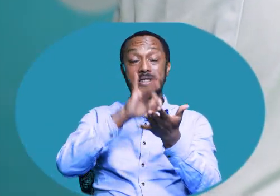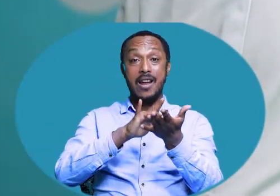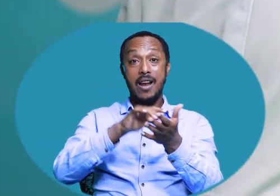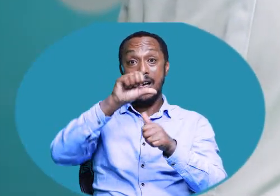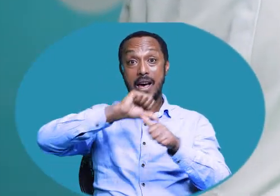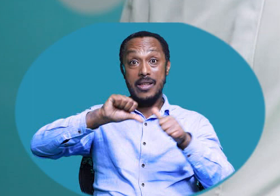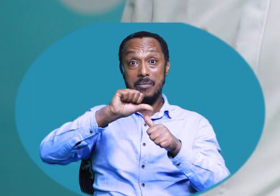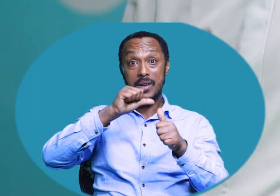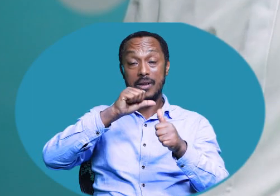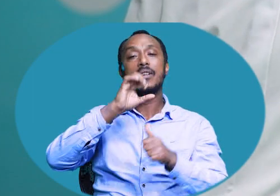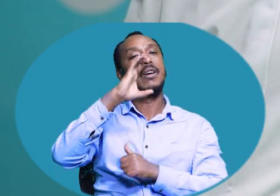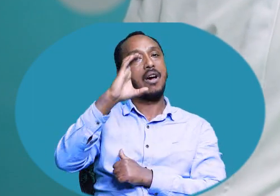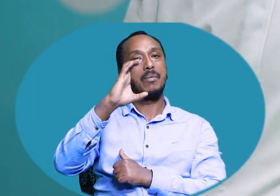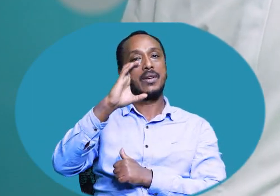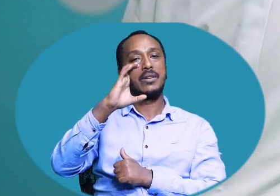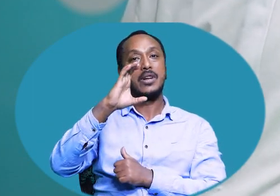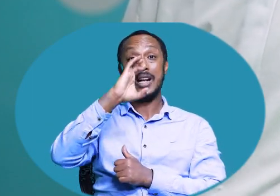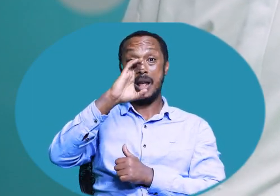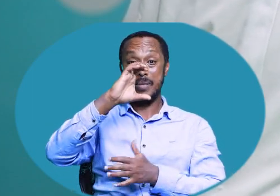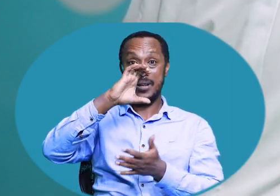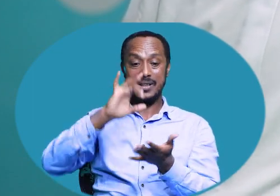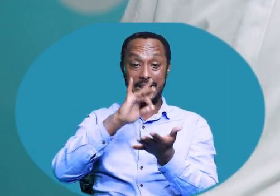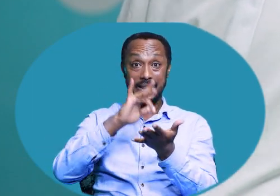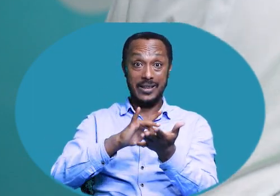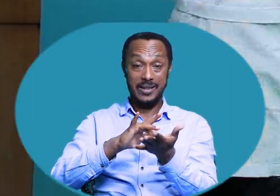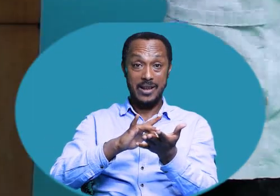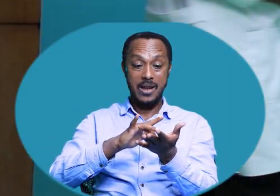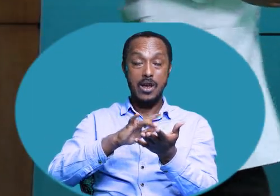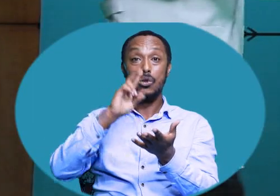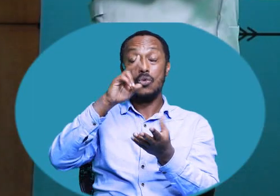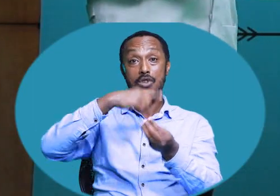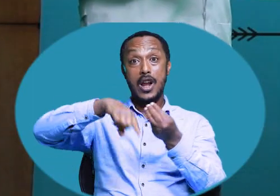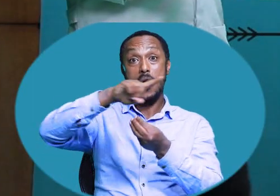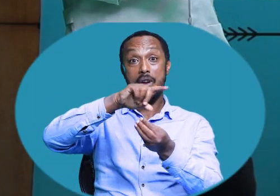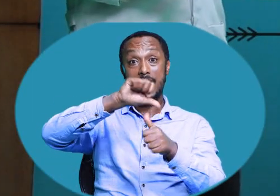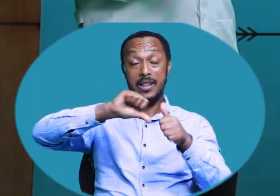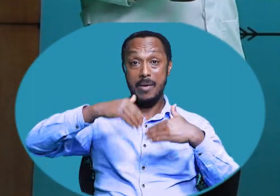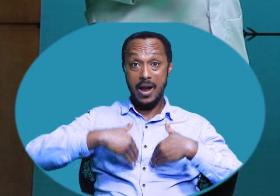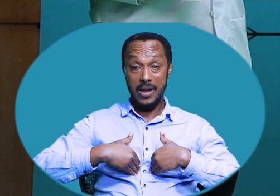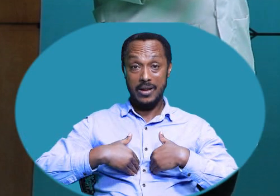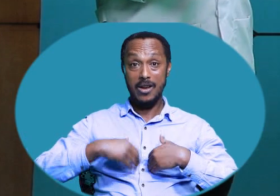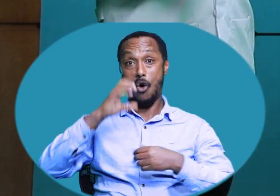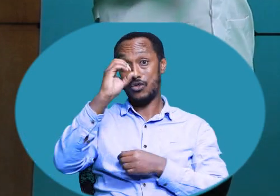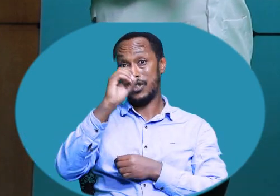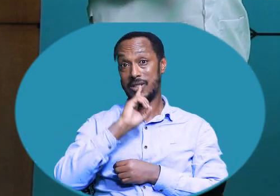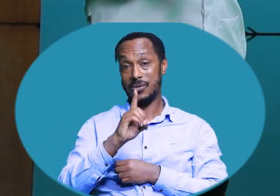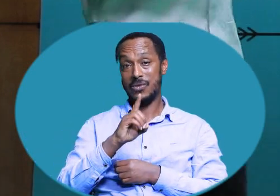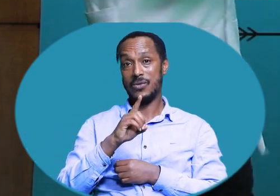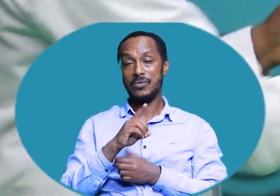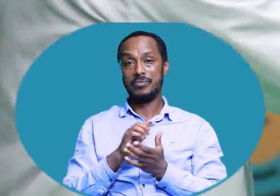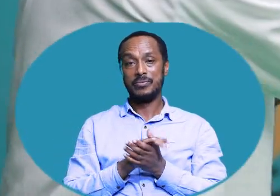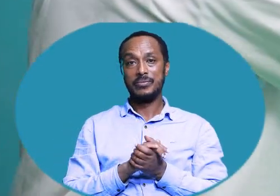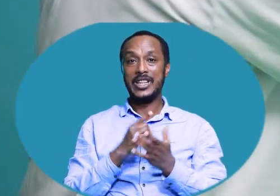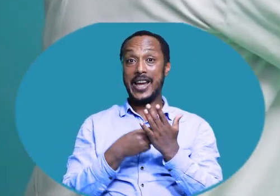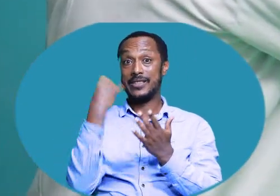times 6, 12. Total is 16. What is the central atom? Carbon.